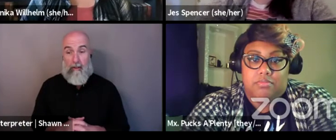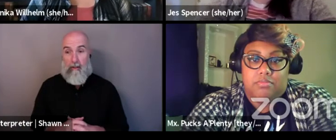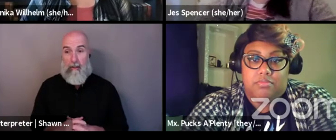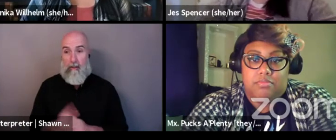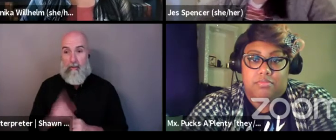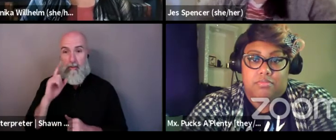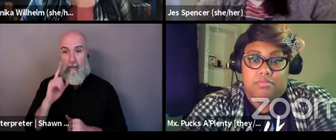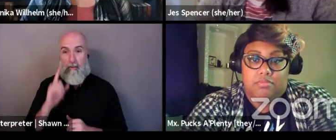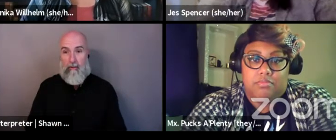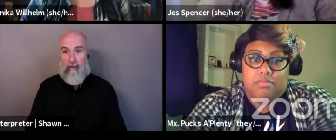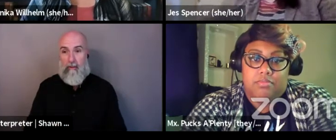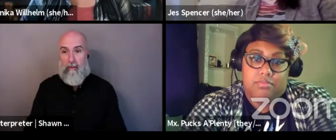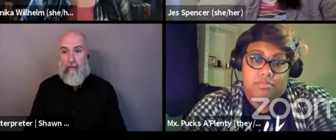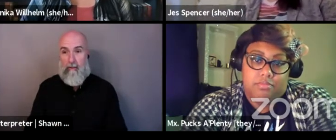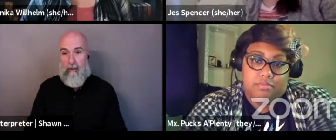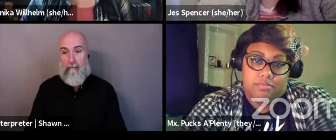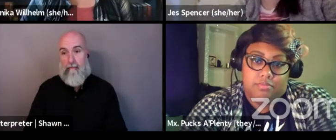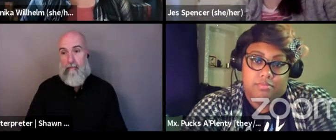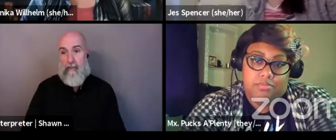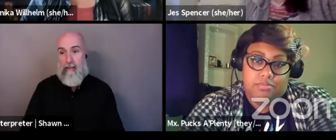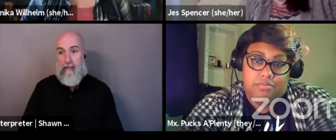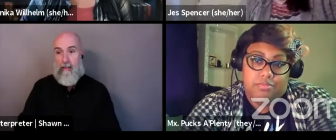right? And